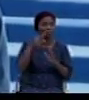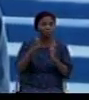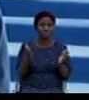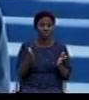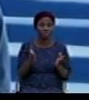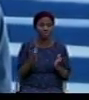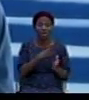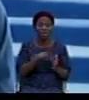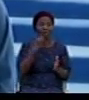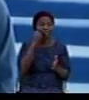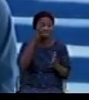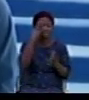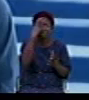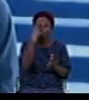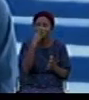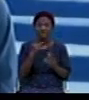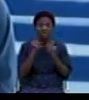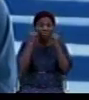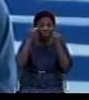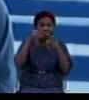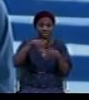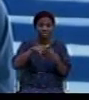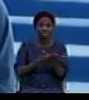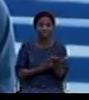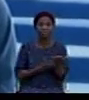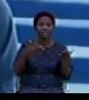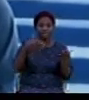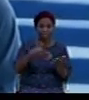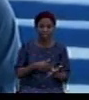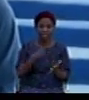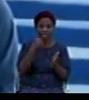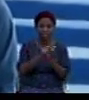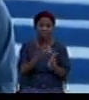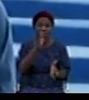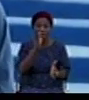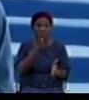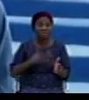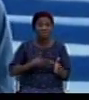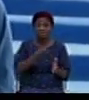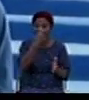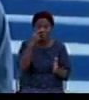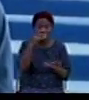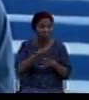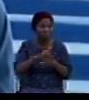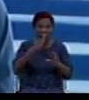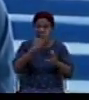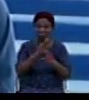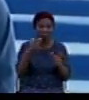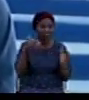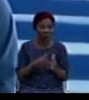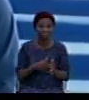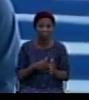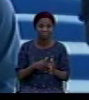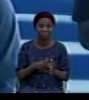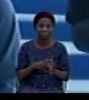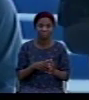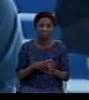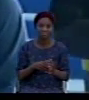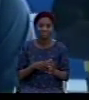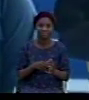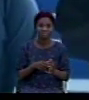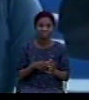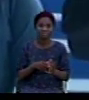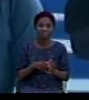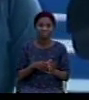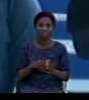wake up this morning again. She said, Mommy, my nose did not block again. So today, she come back to me again.